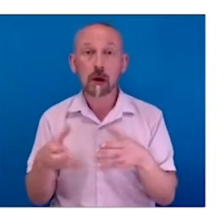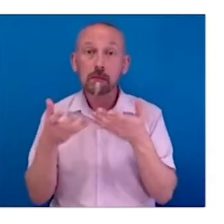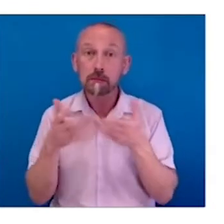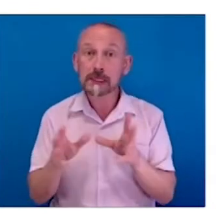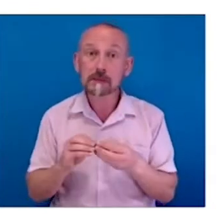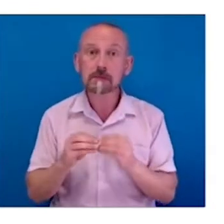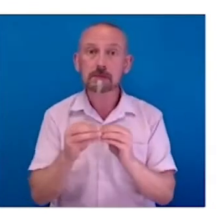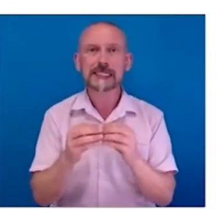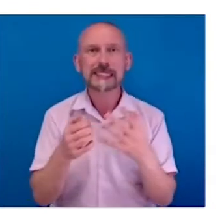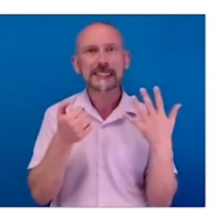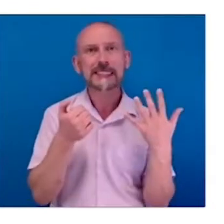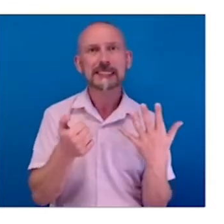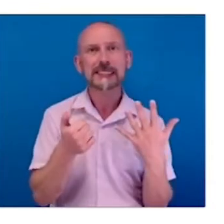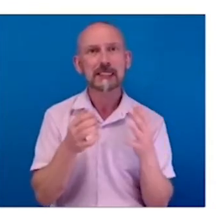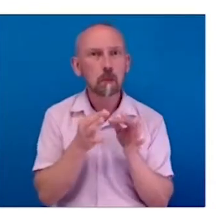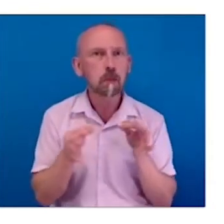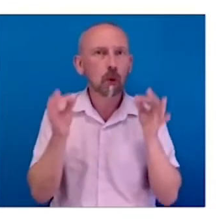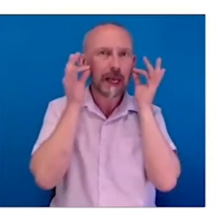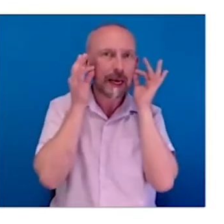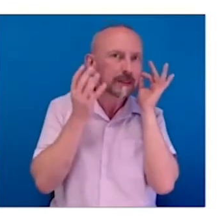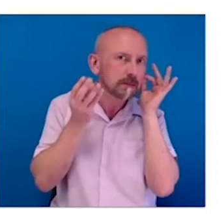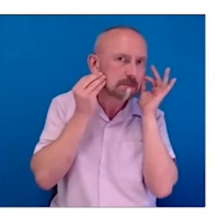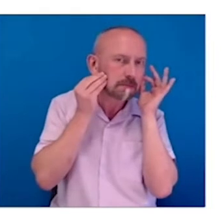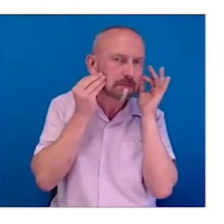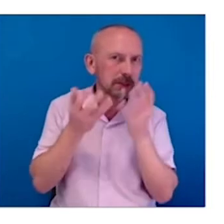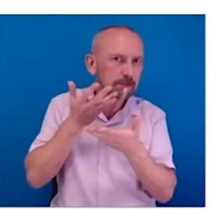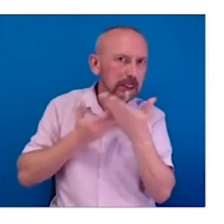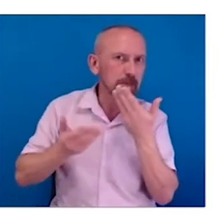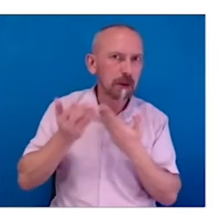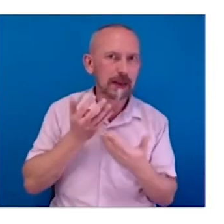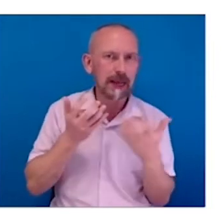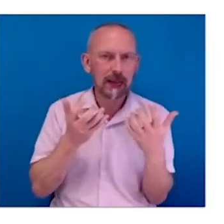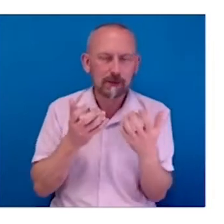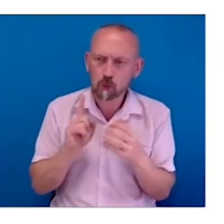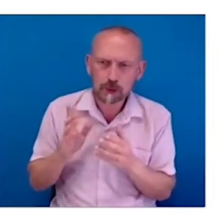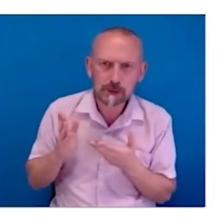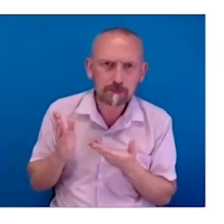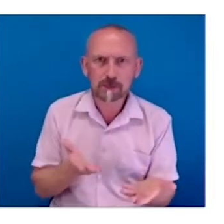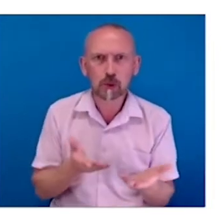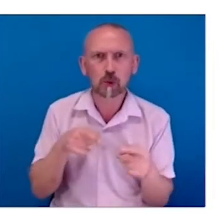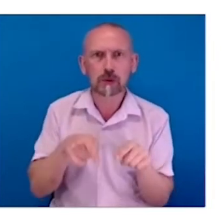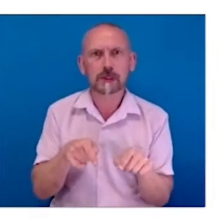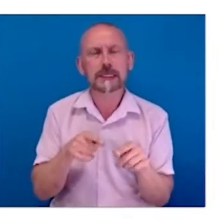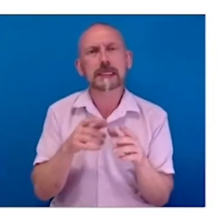an introduction to the Braille music code and offer sources of further help.